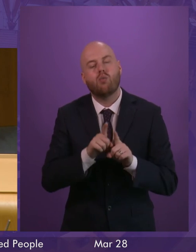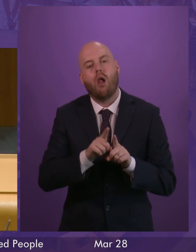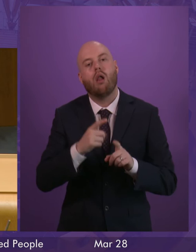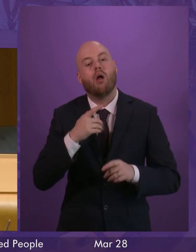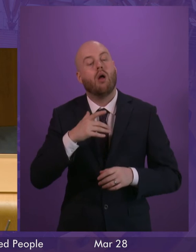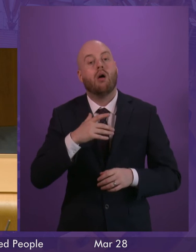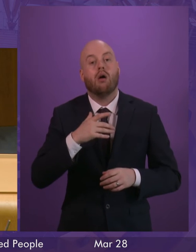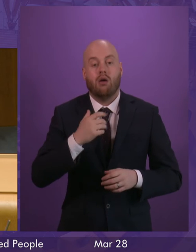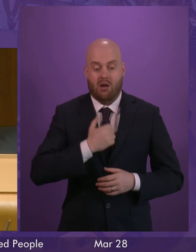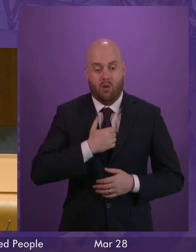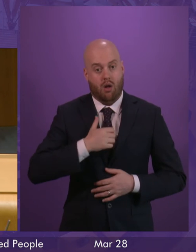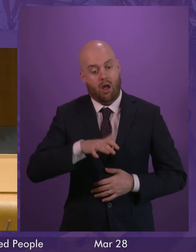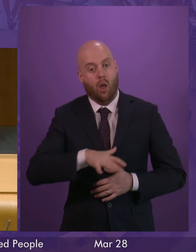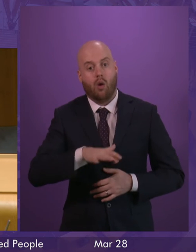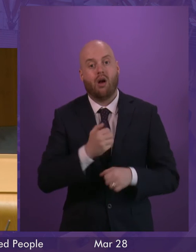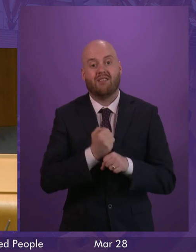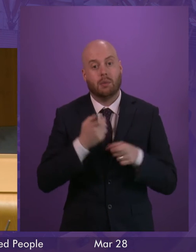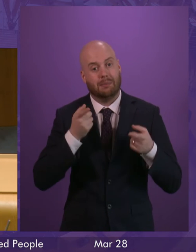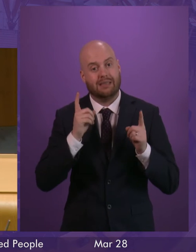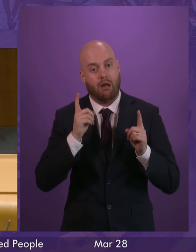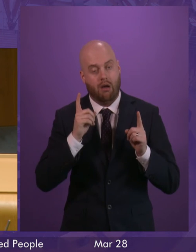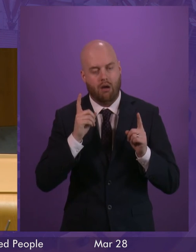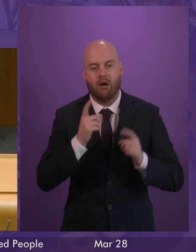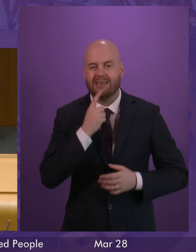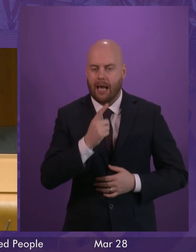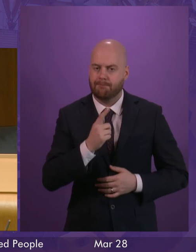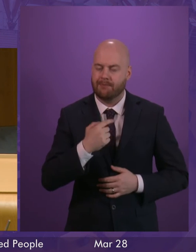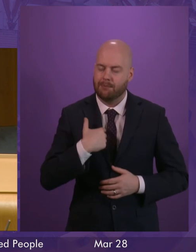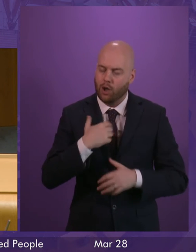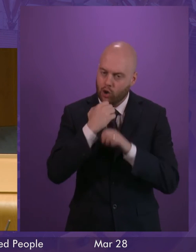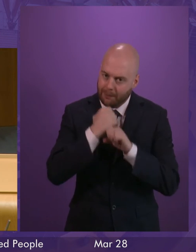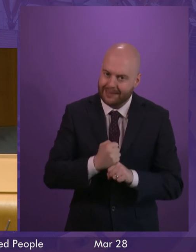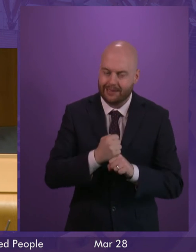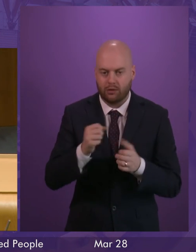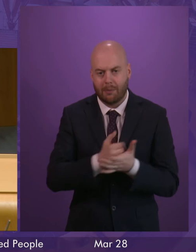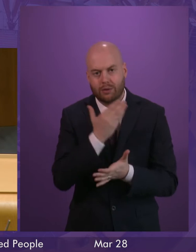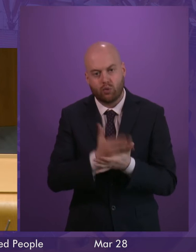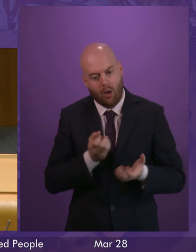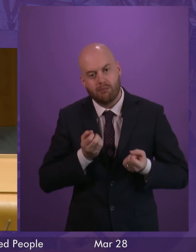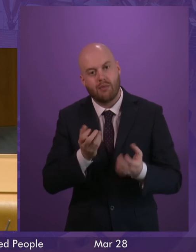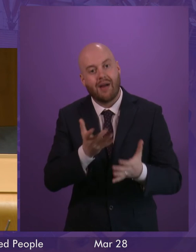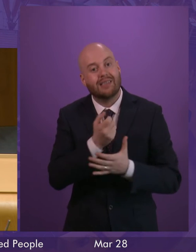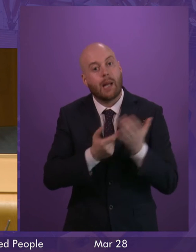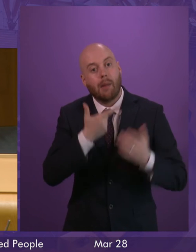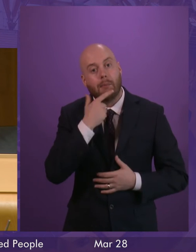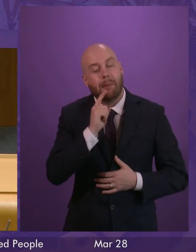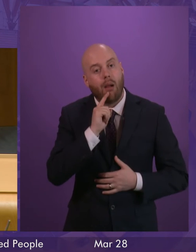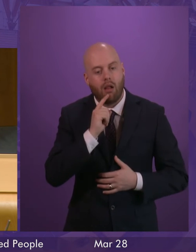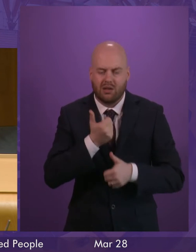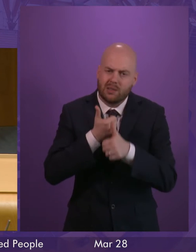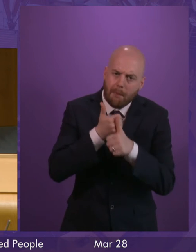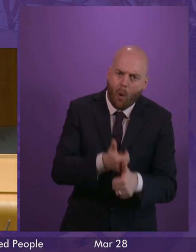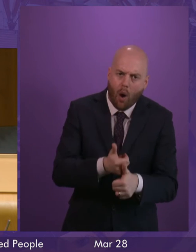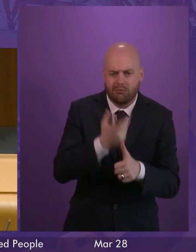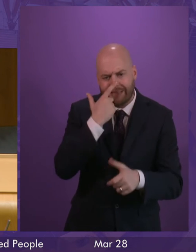Sarah Newton, who is a sad loss. We're committed to ensuring that disabled people have the necessary support to thrive in the workplace and protected places plays a big